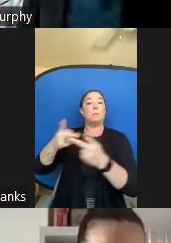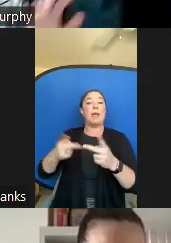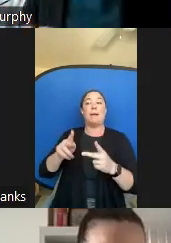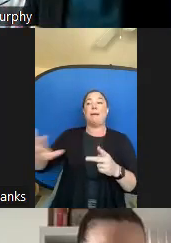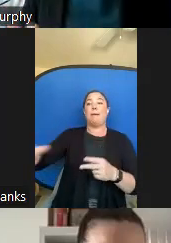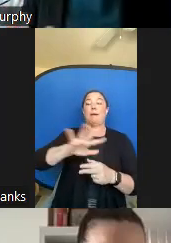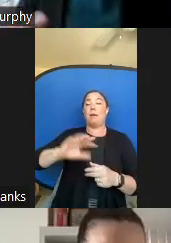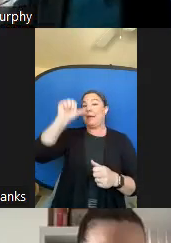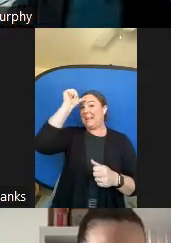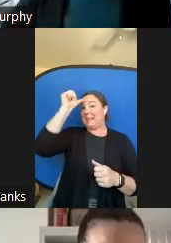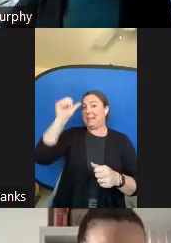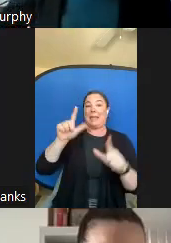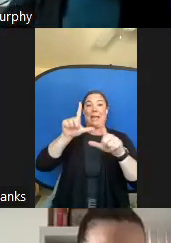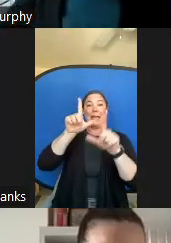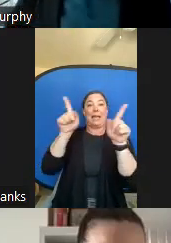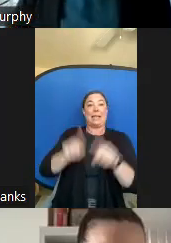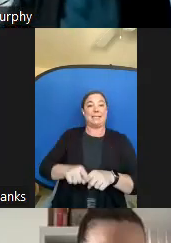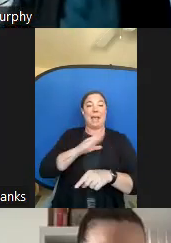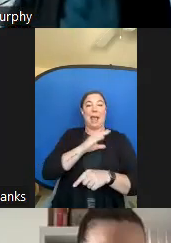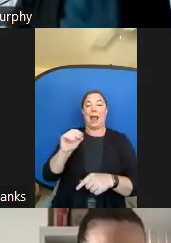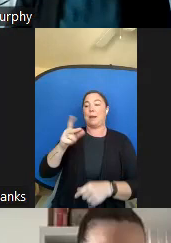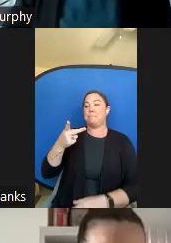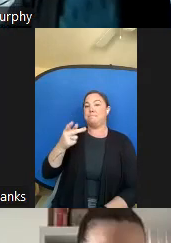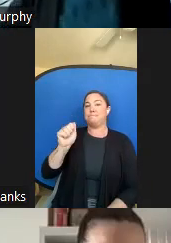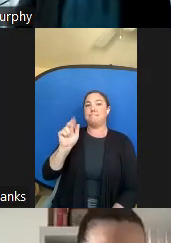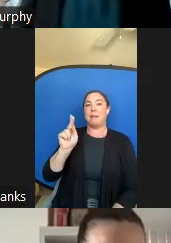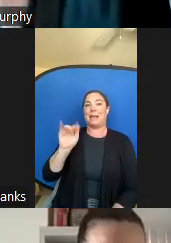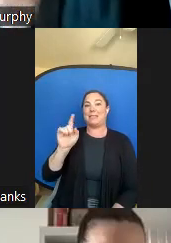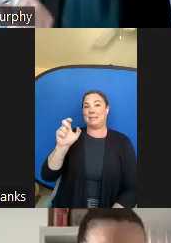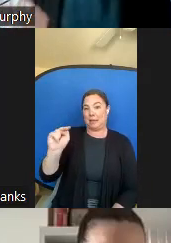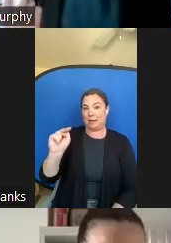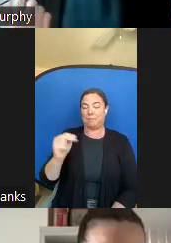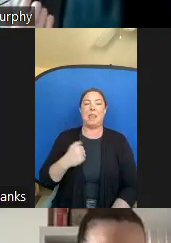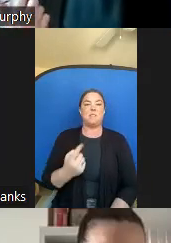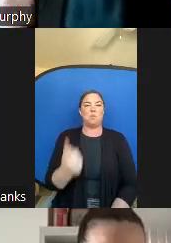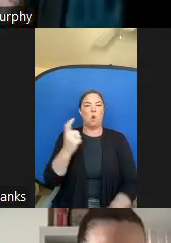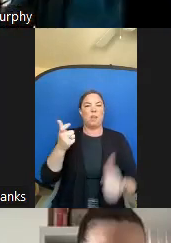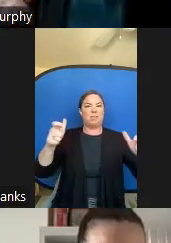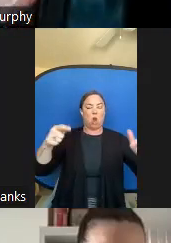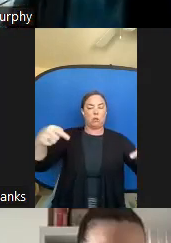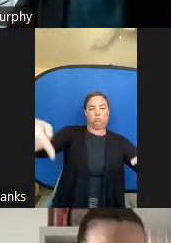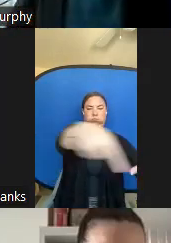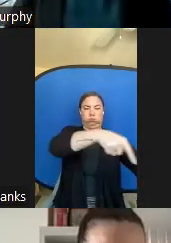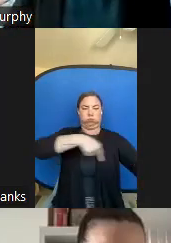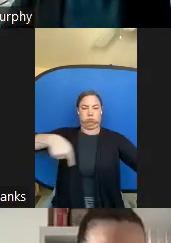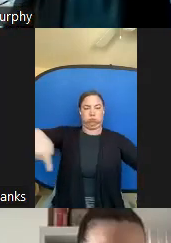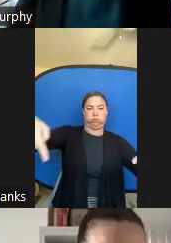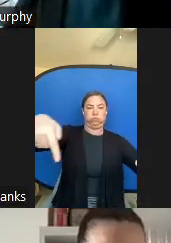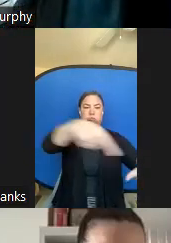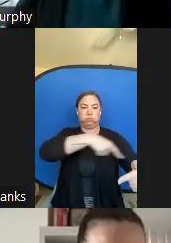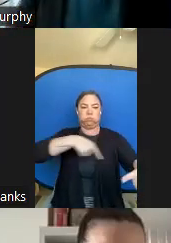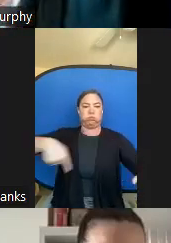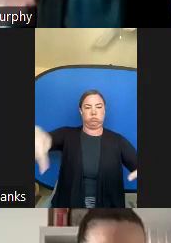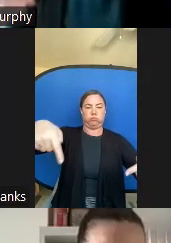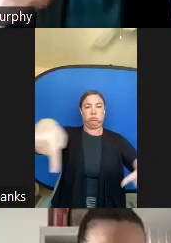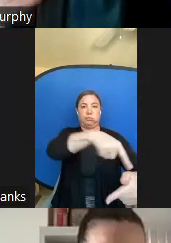Now, according to this design, there's one usually larger wheel head that turns on an axle and is rotated by